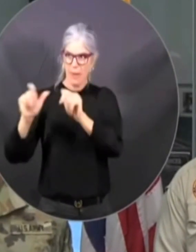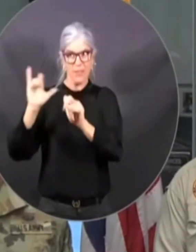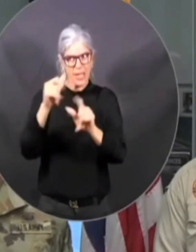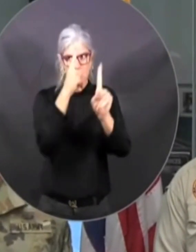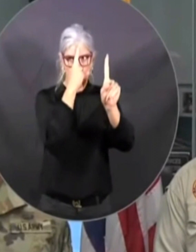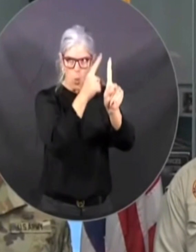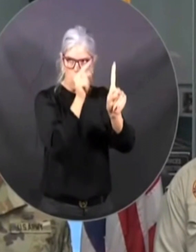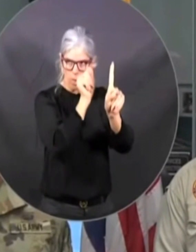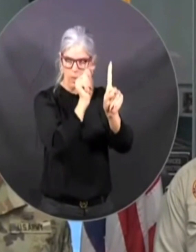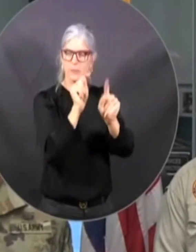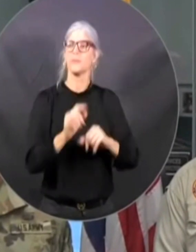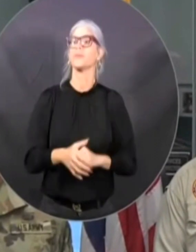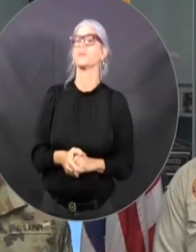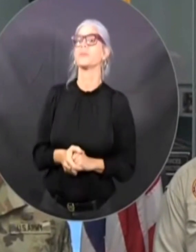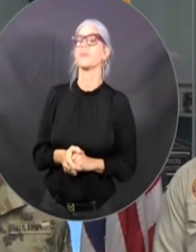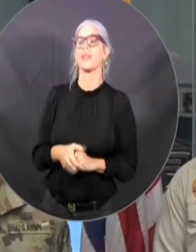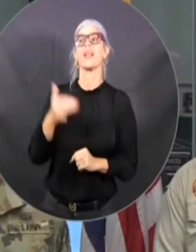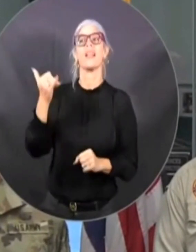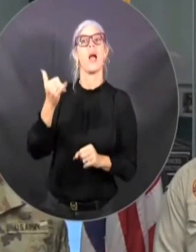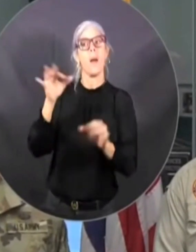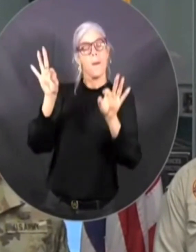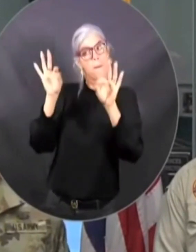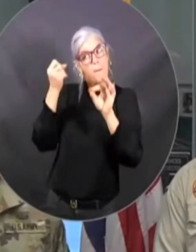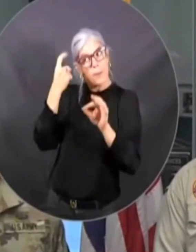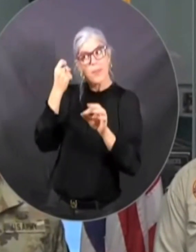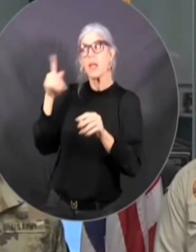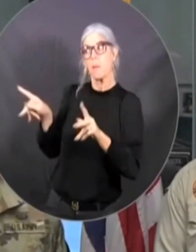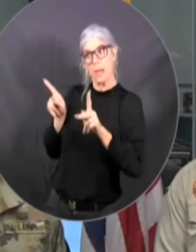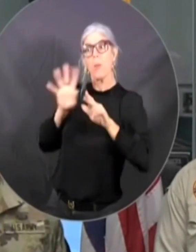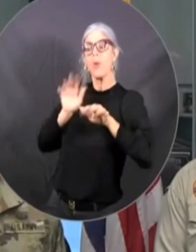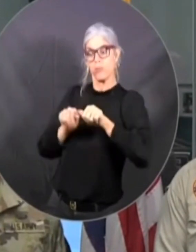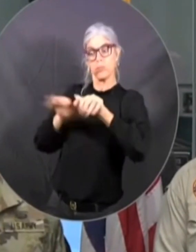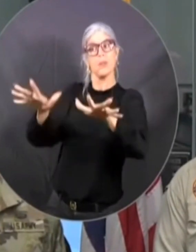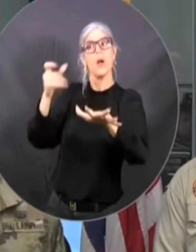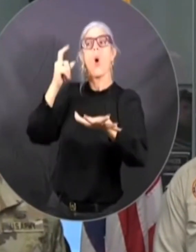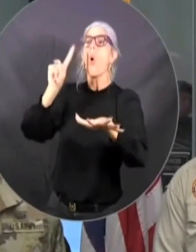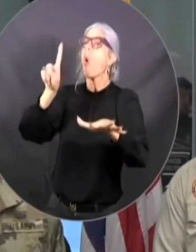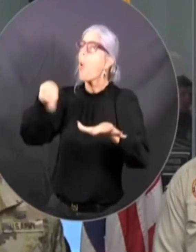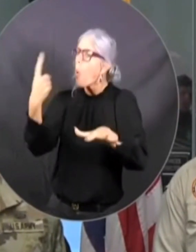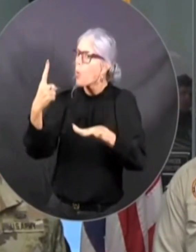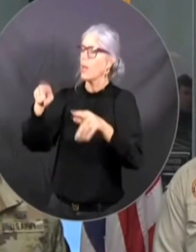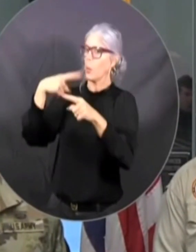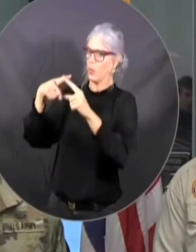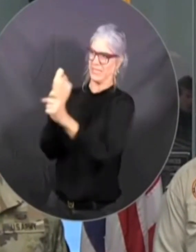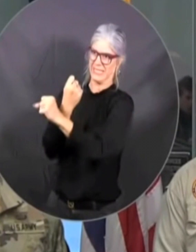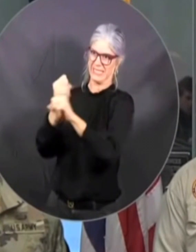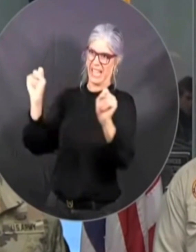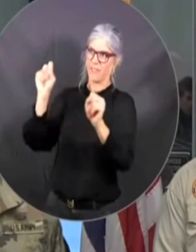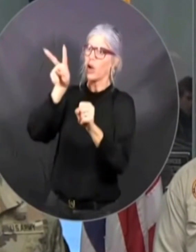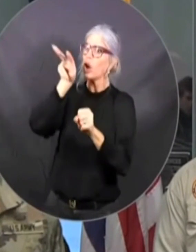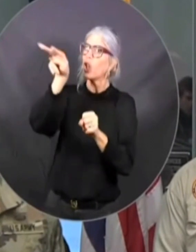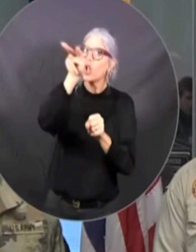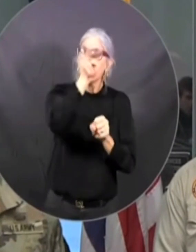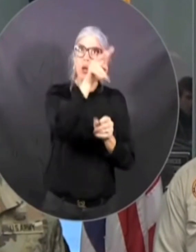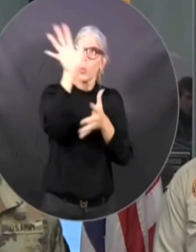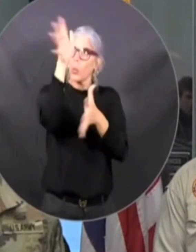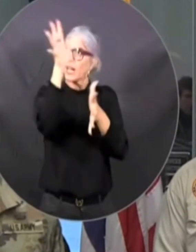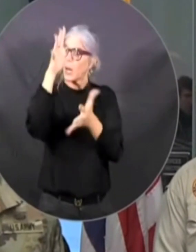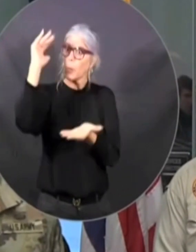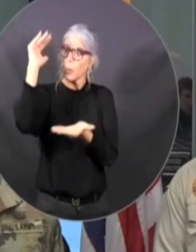drive through water, it's to a sufficient level, very damaging to your car and it can cause it to stop